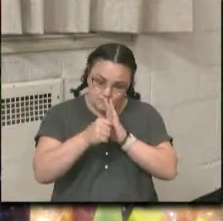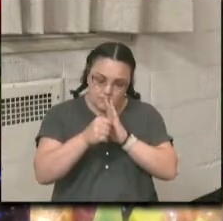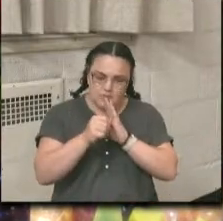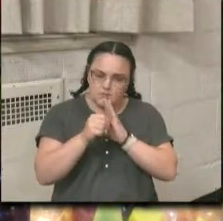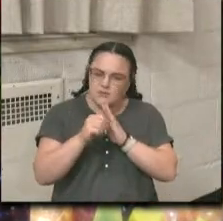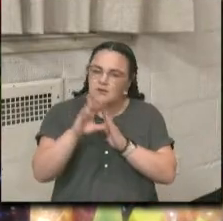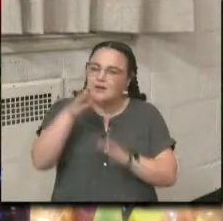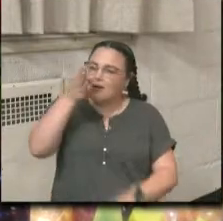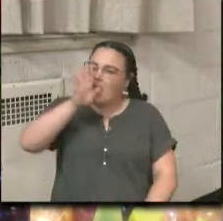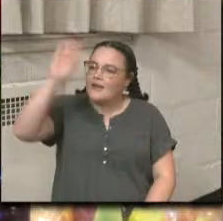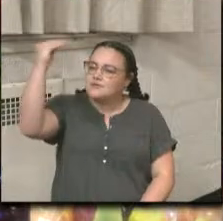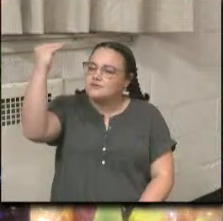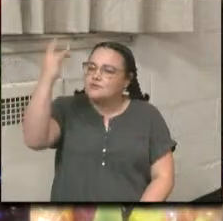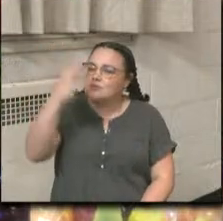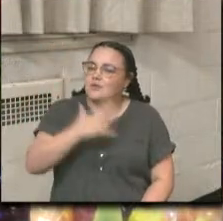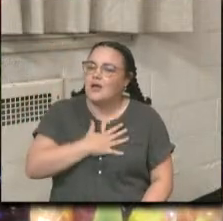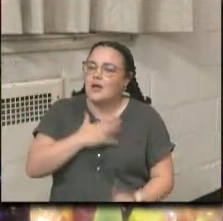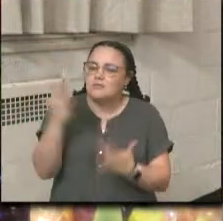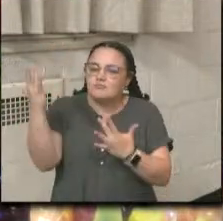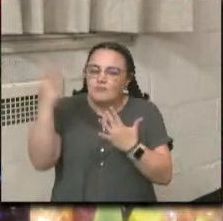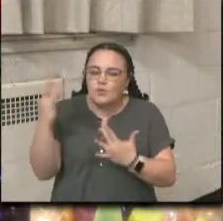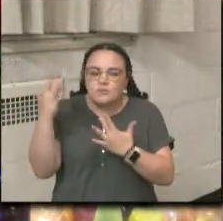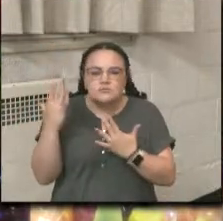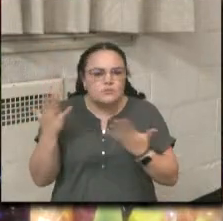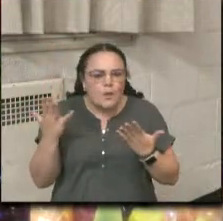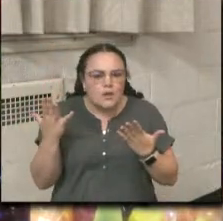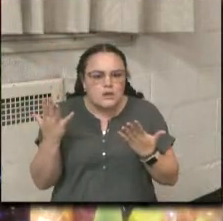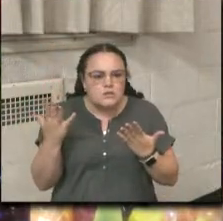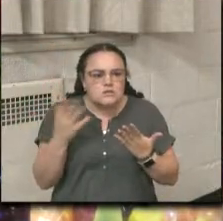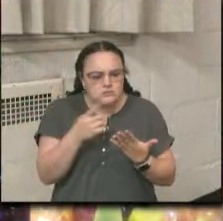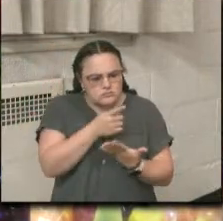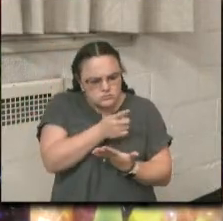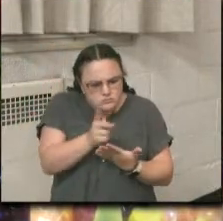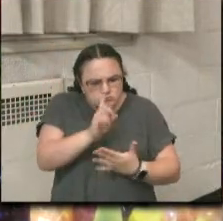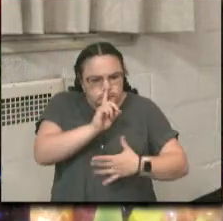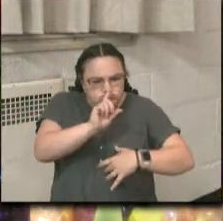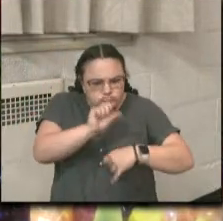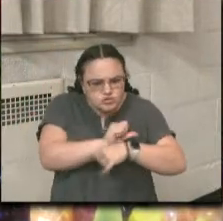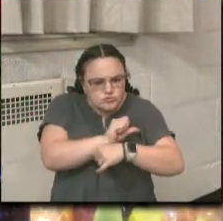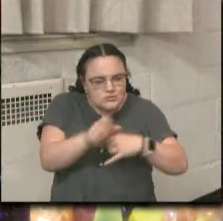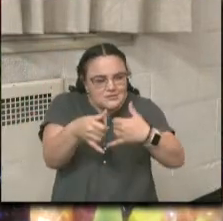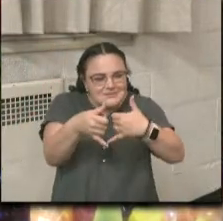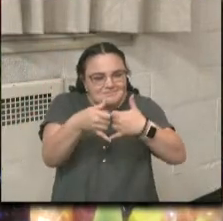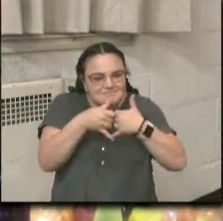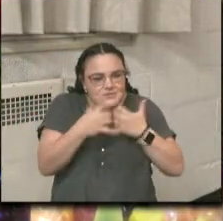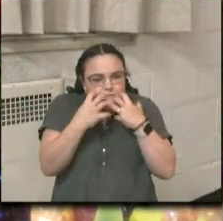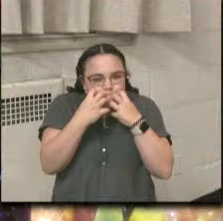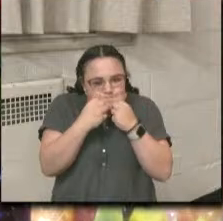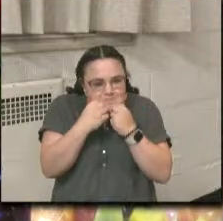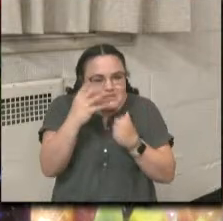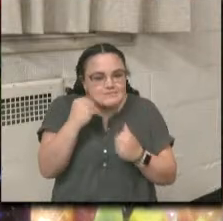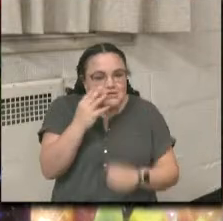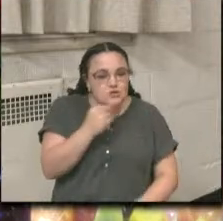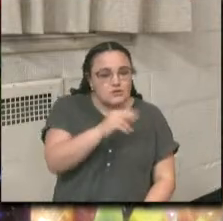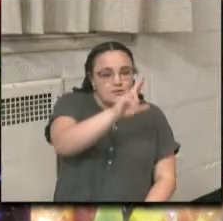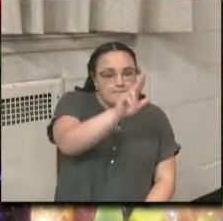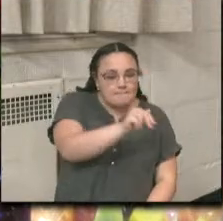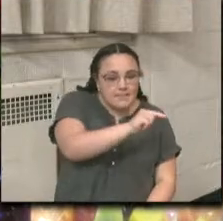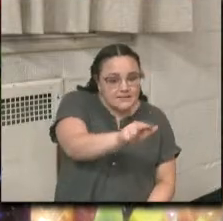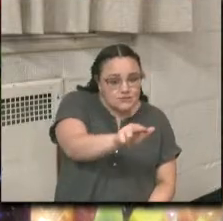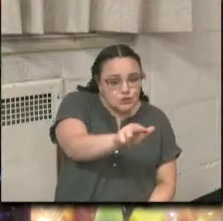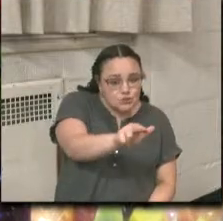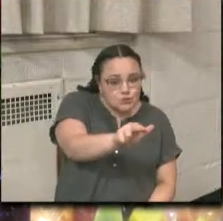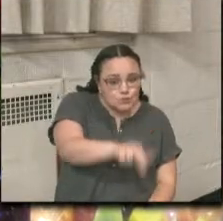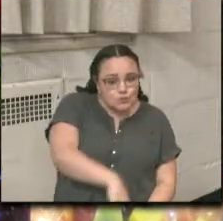grace and mercy, this has been a true and rewarding experience.